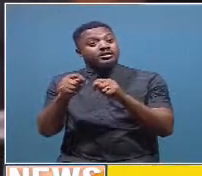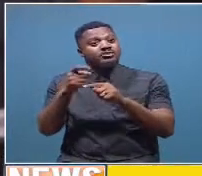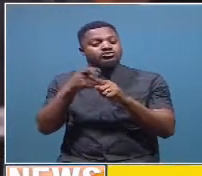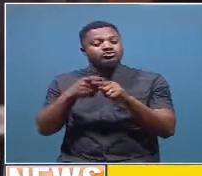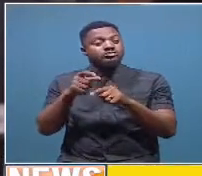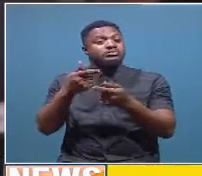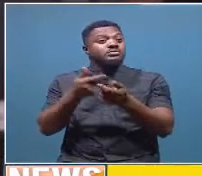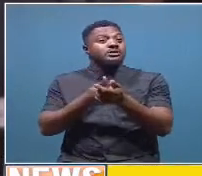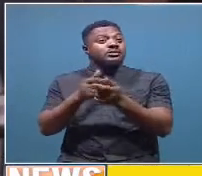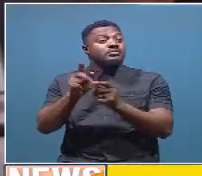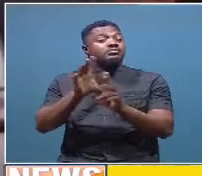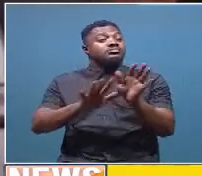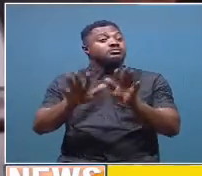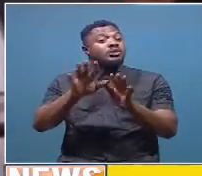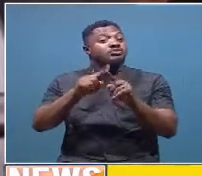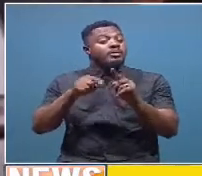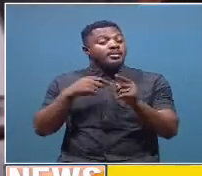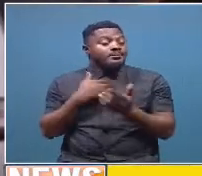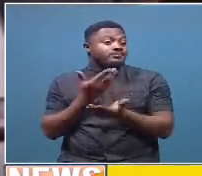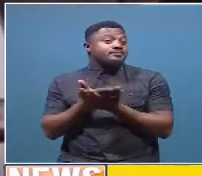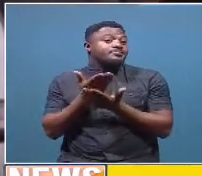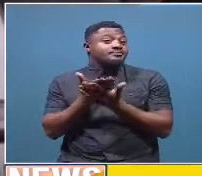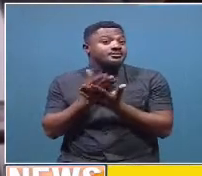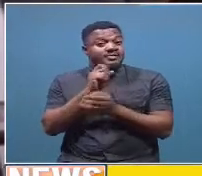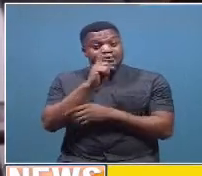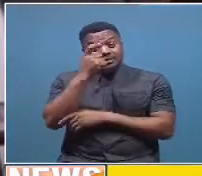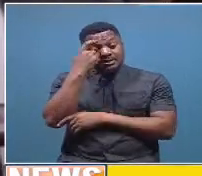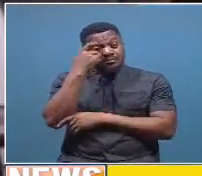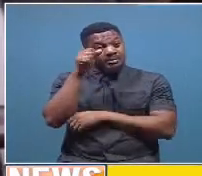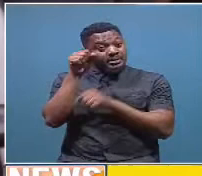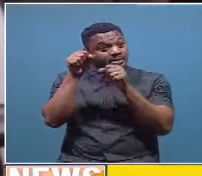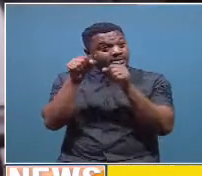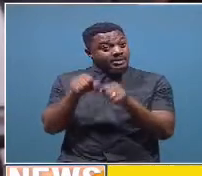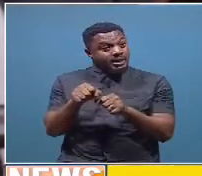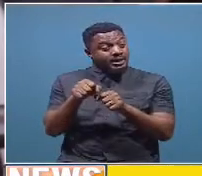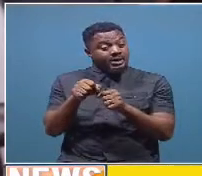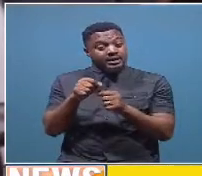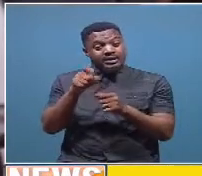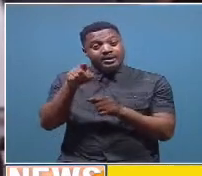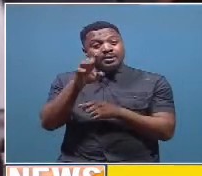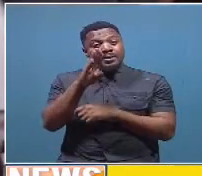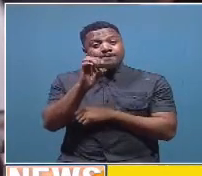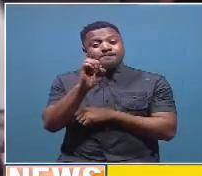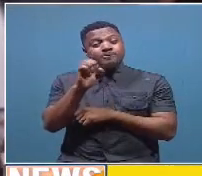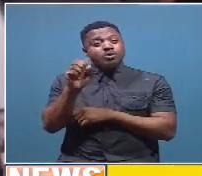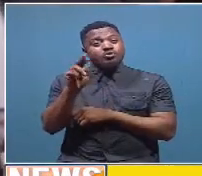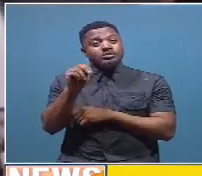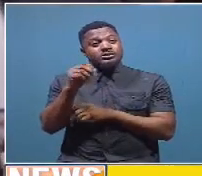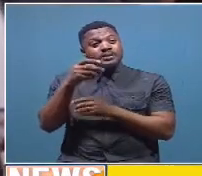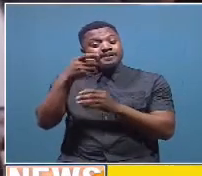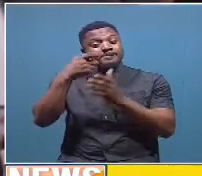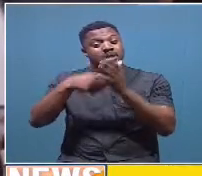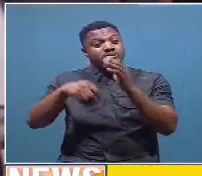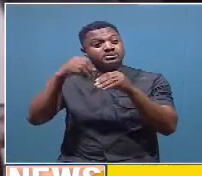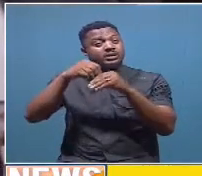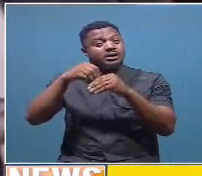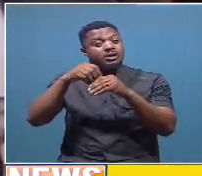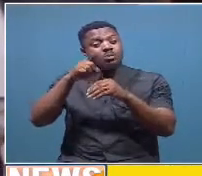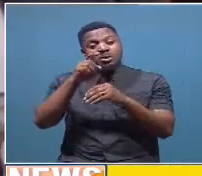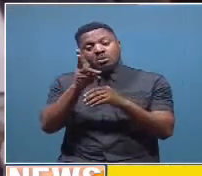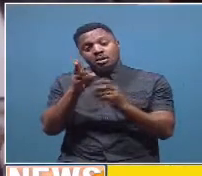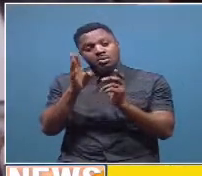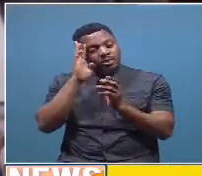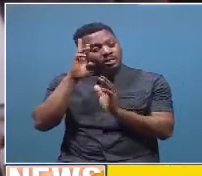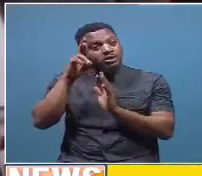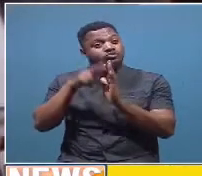the ordinary Ghanaian. So now I am appealing that if government can actually waive off the BOSS margin which is in the pricing, this one way or the other